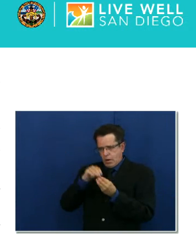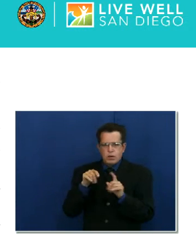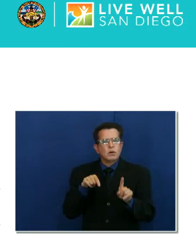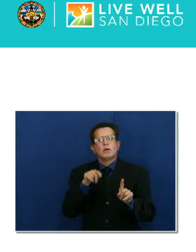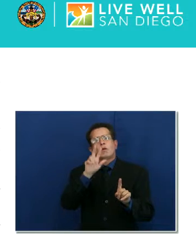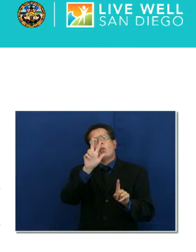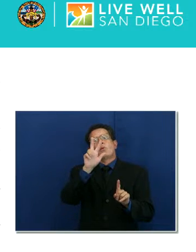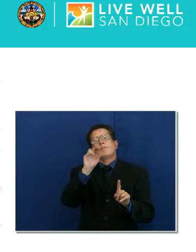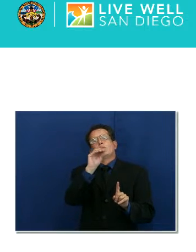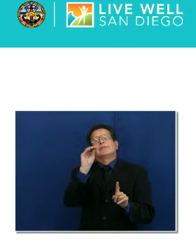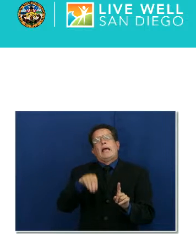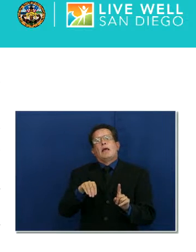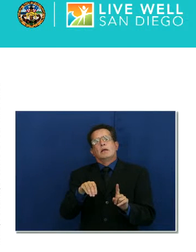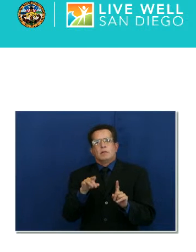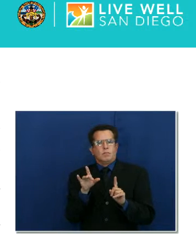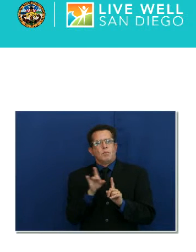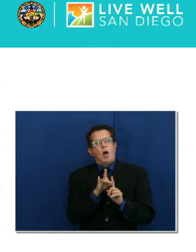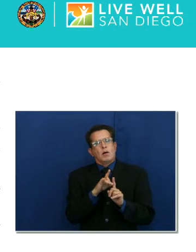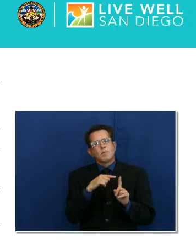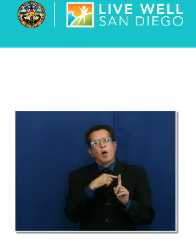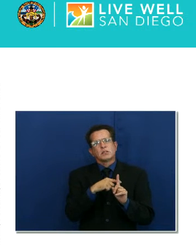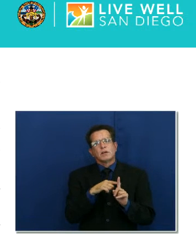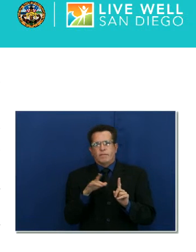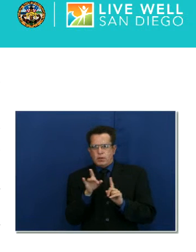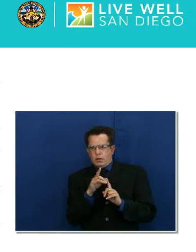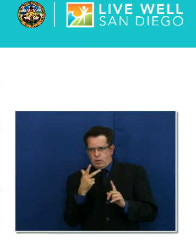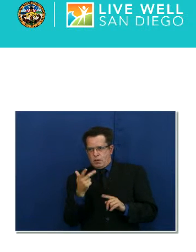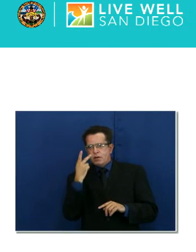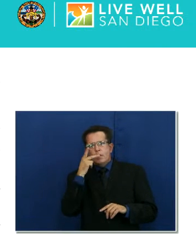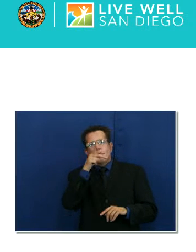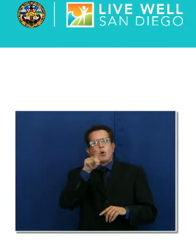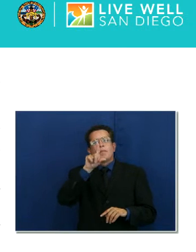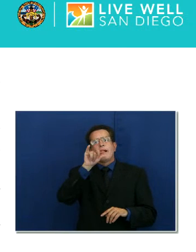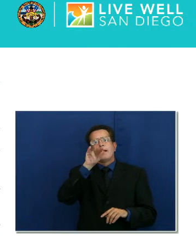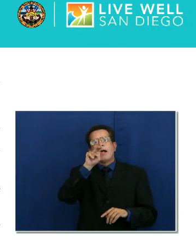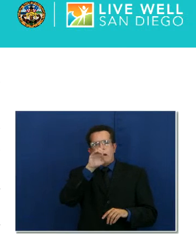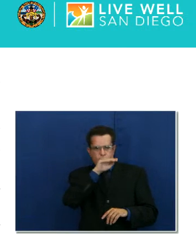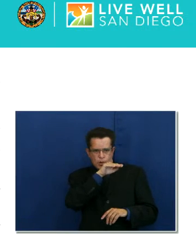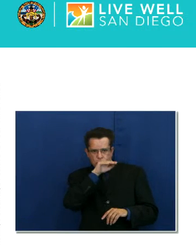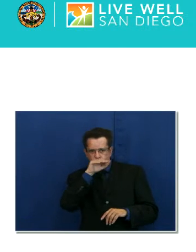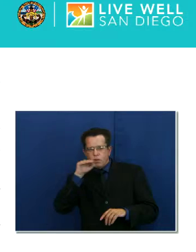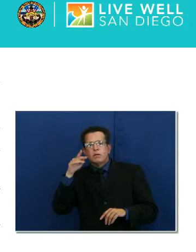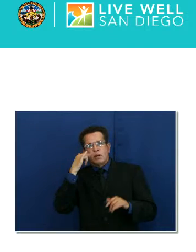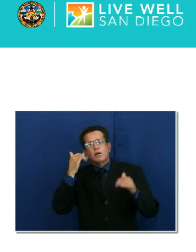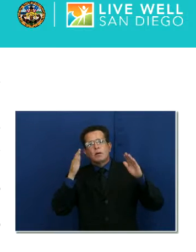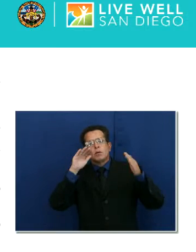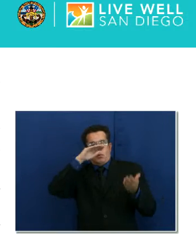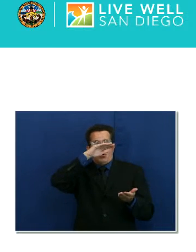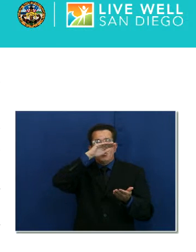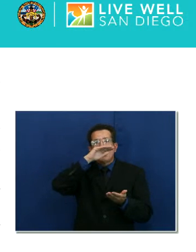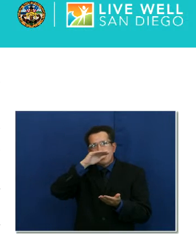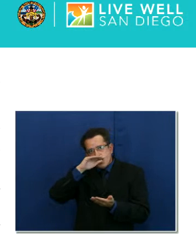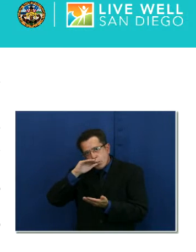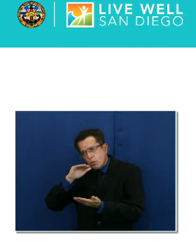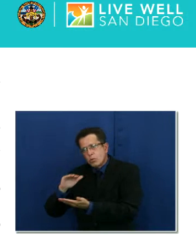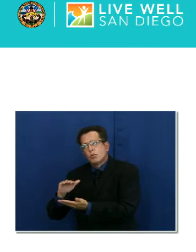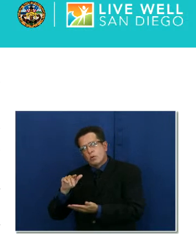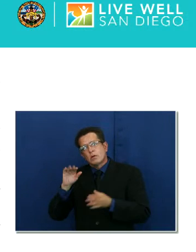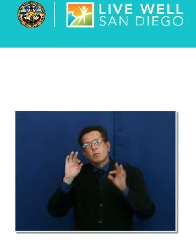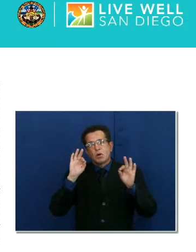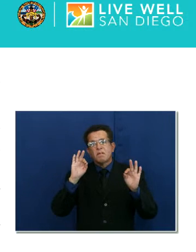positive there. And the purple line, again, you see the 14-day rolling average of percentage of positive. That's trending in a good direction, and you can see